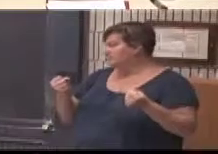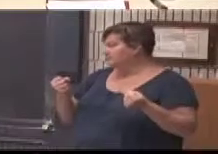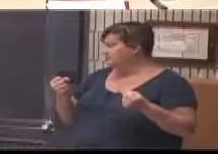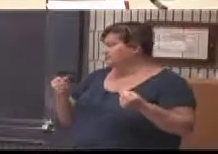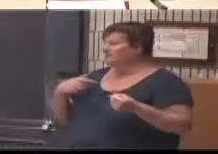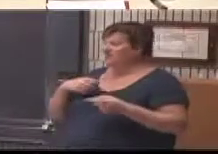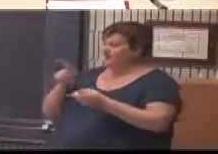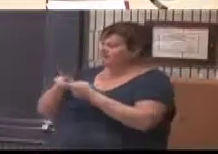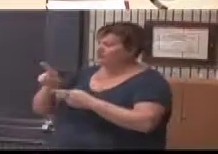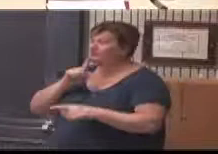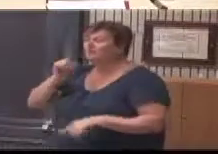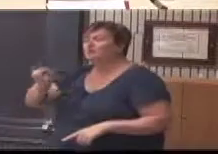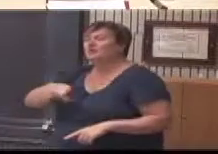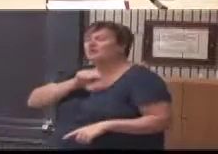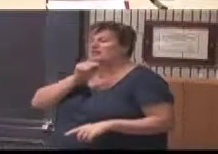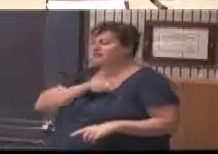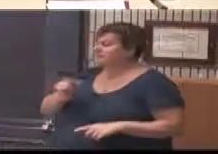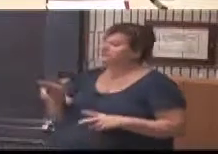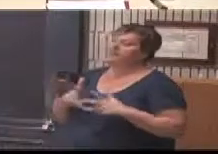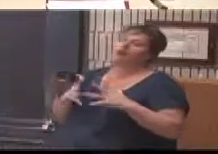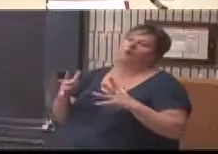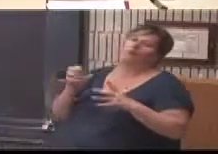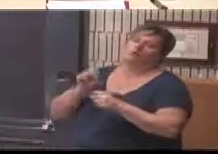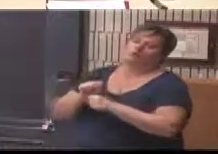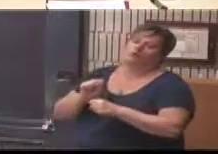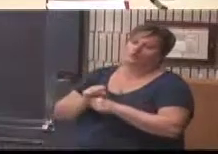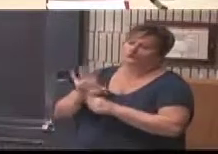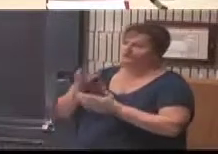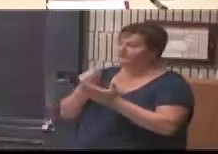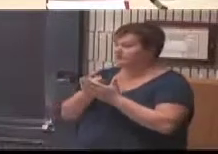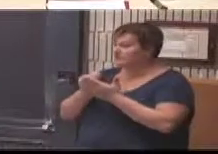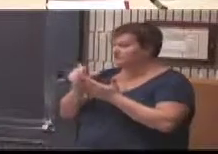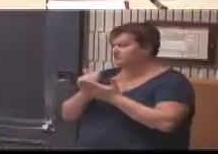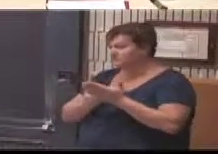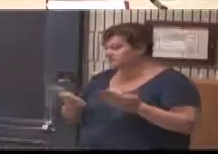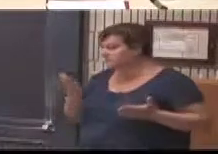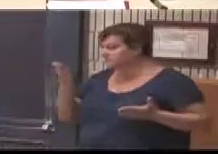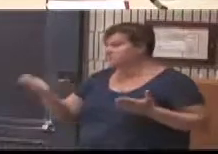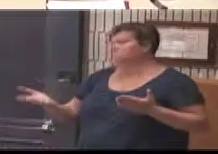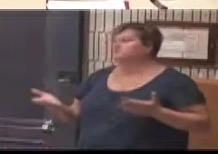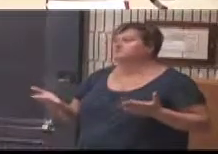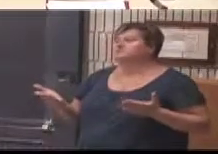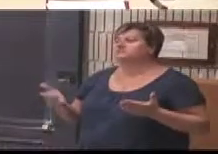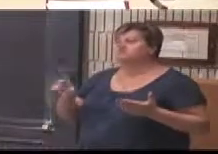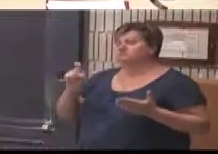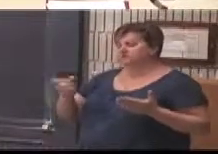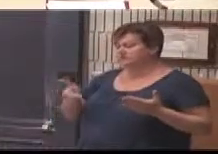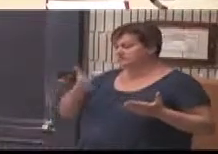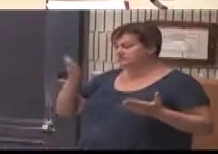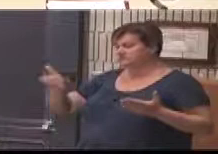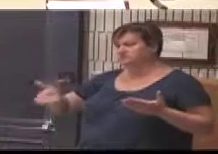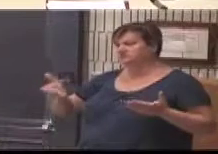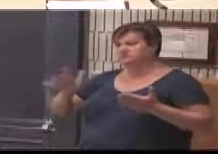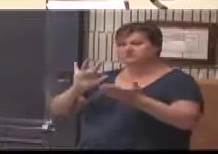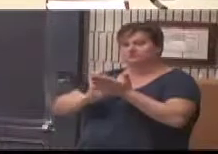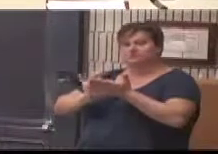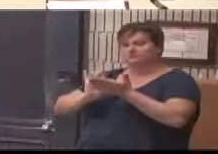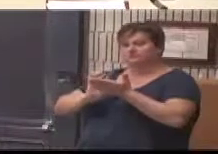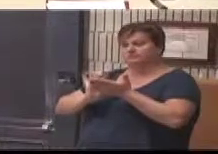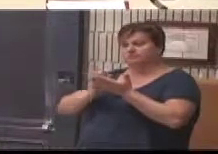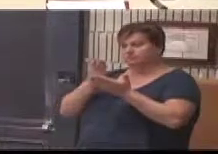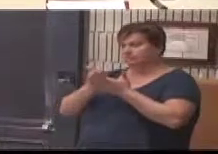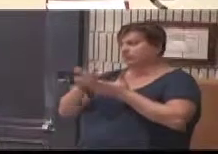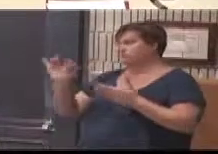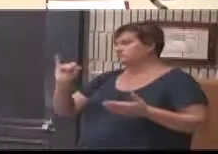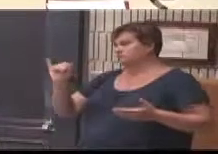that I know are truly qualified for it. It's submitting your financial records, and also you have to submit medical